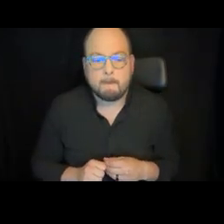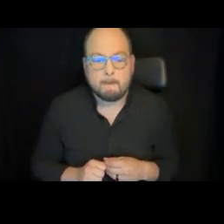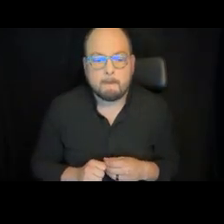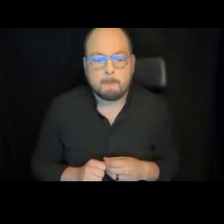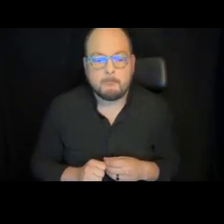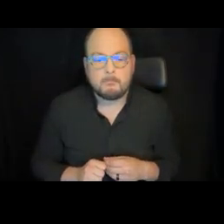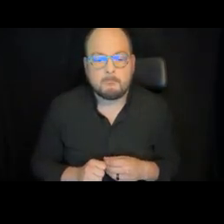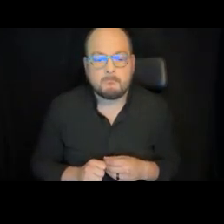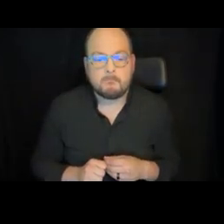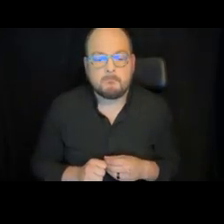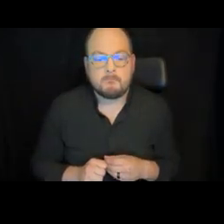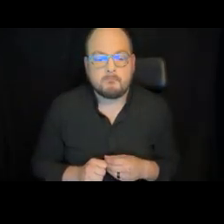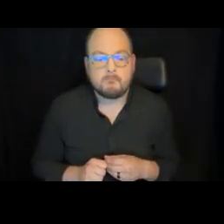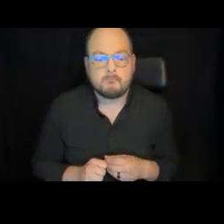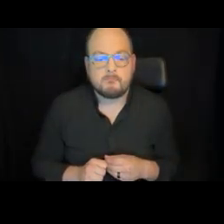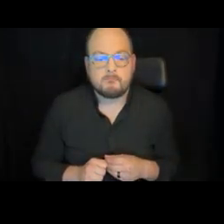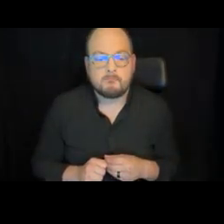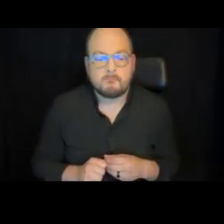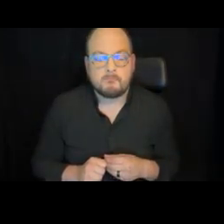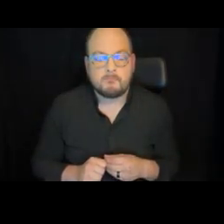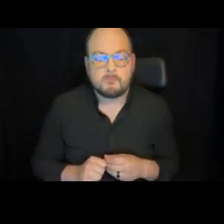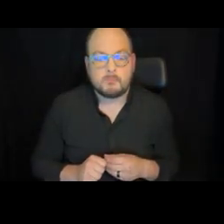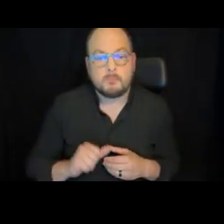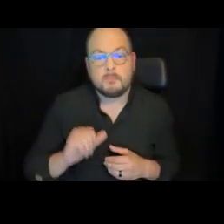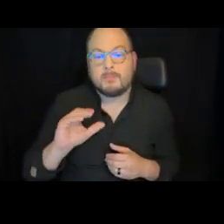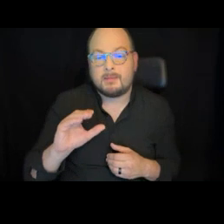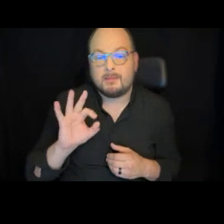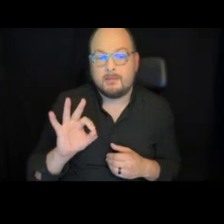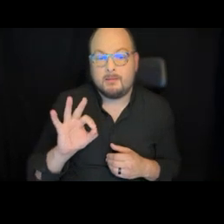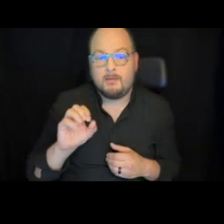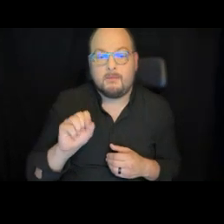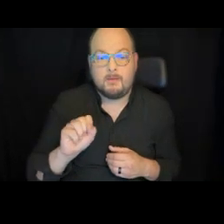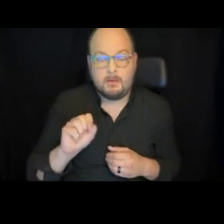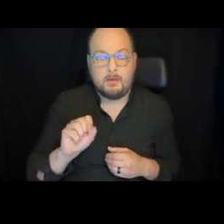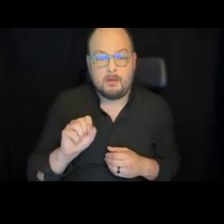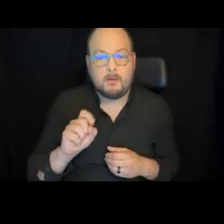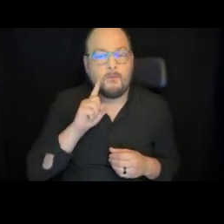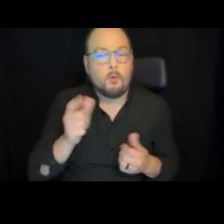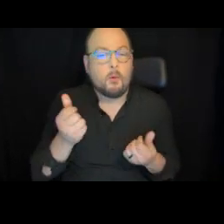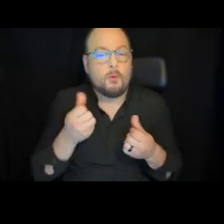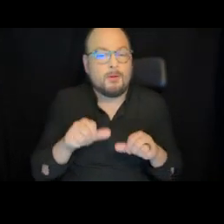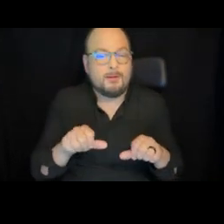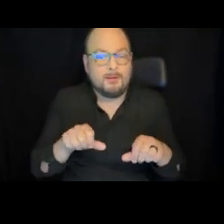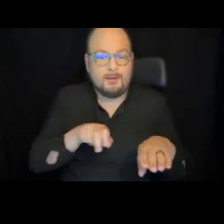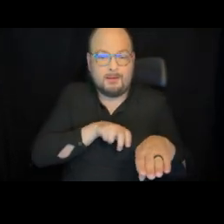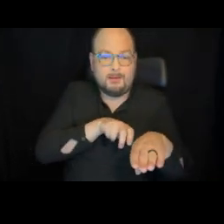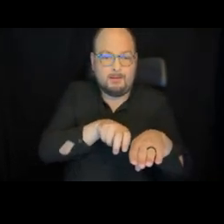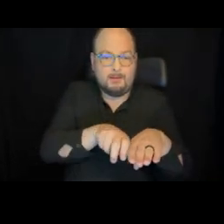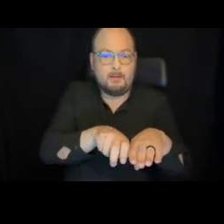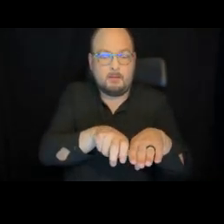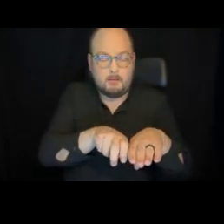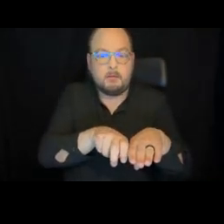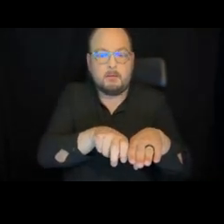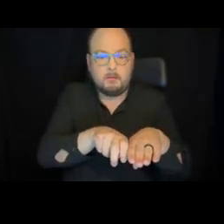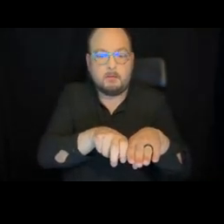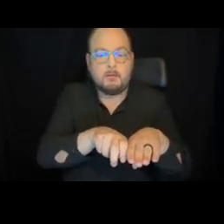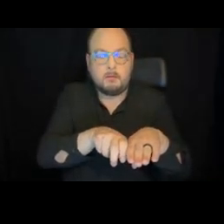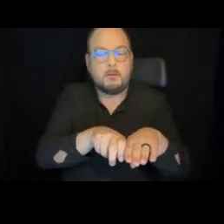Where the CFS is positioned for a parallel approach, it must be centered on